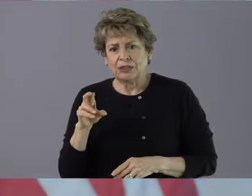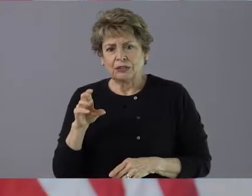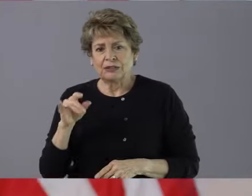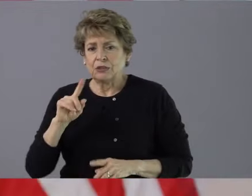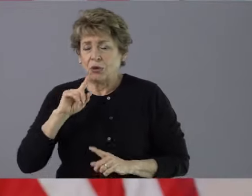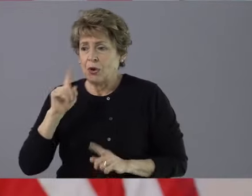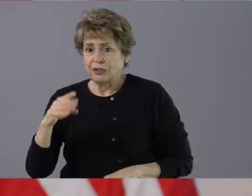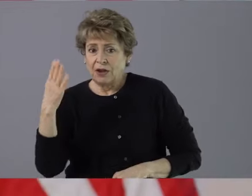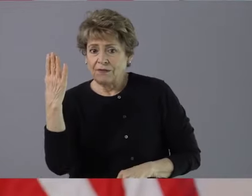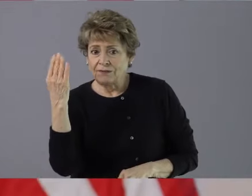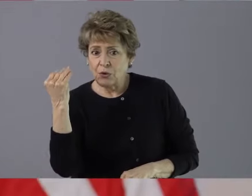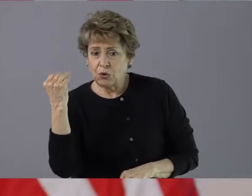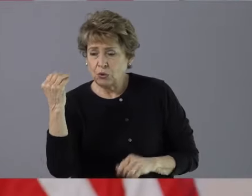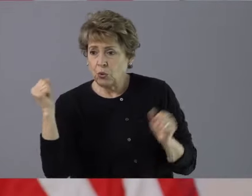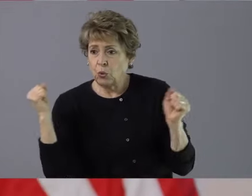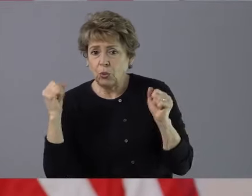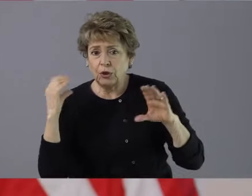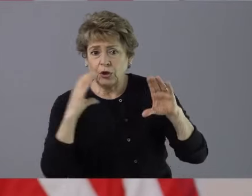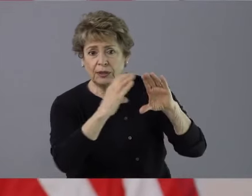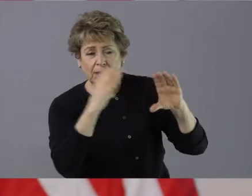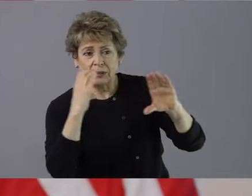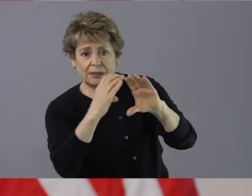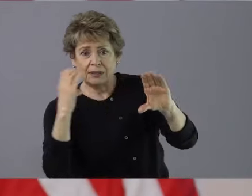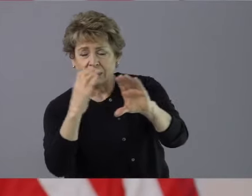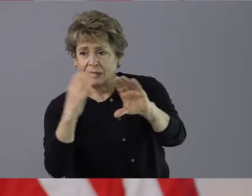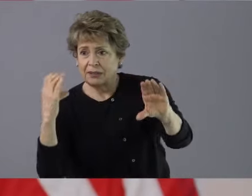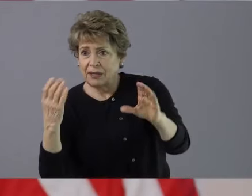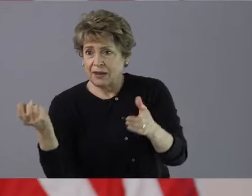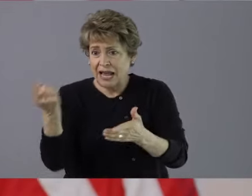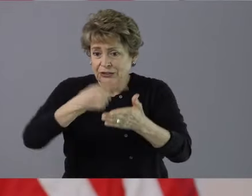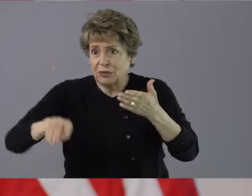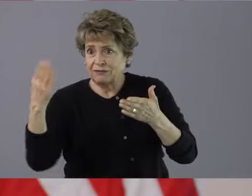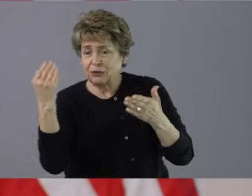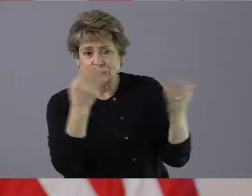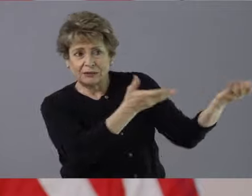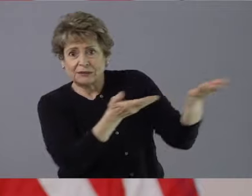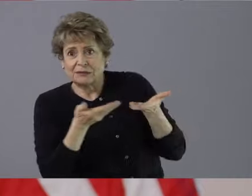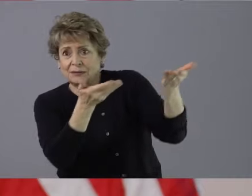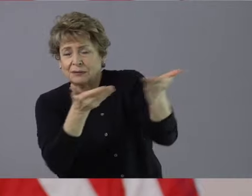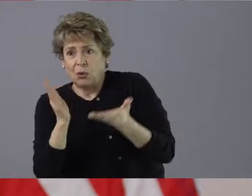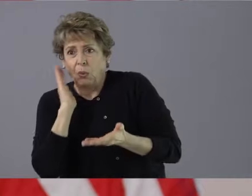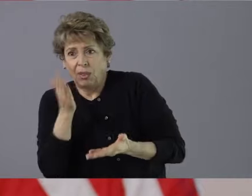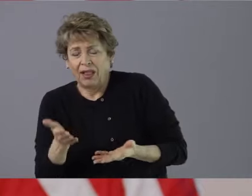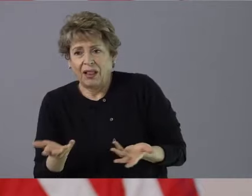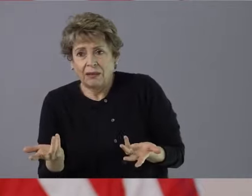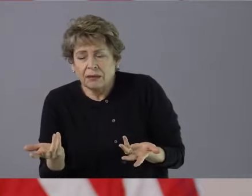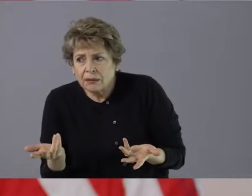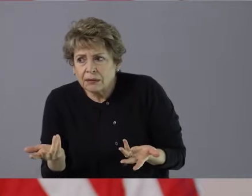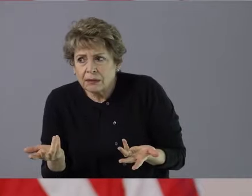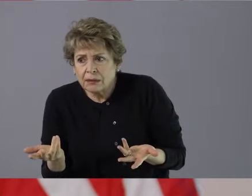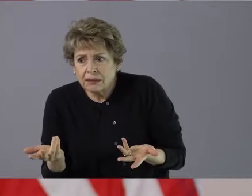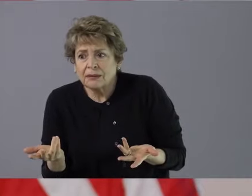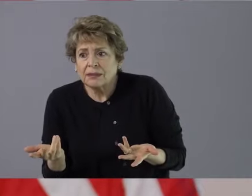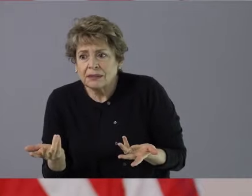we're working very closely with Maricopa County on developing a plan. So every summer we see increased deaths due